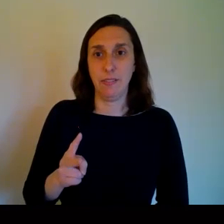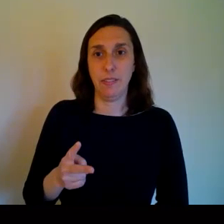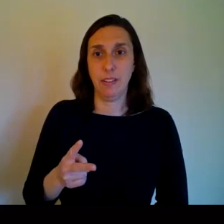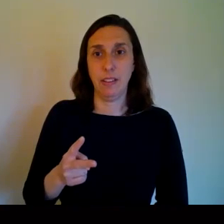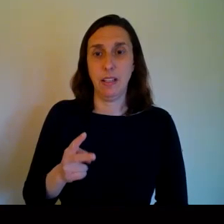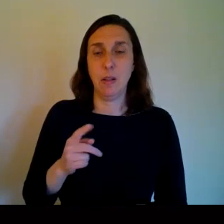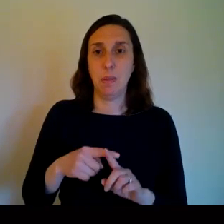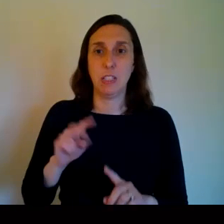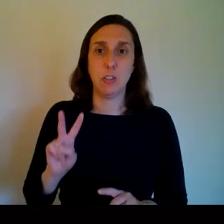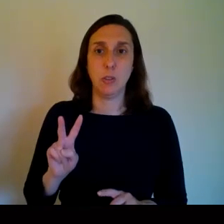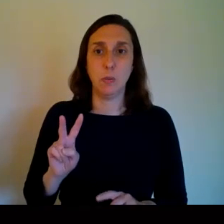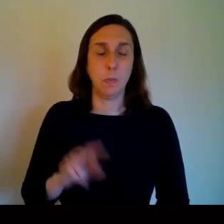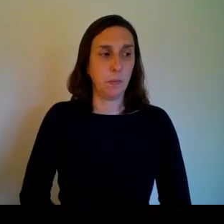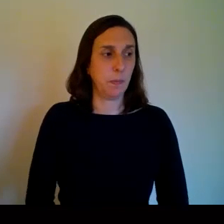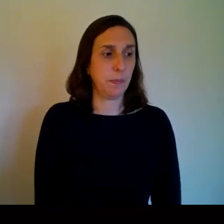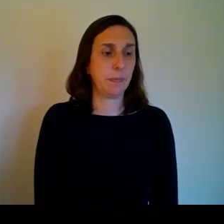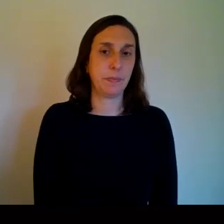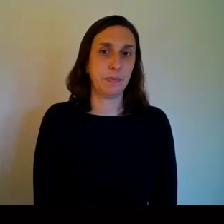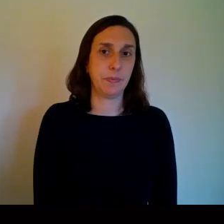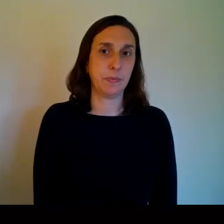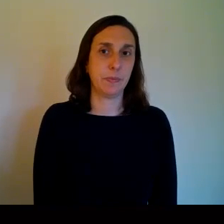plus 2